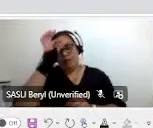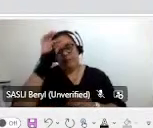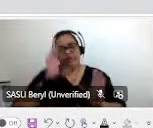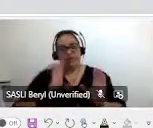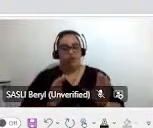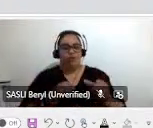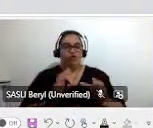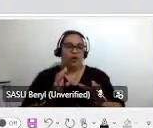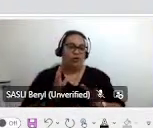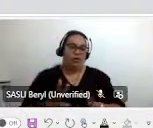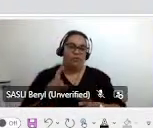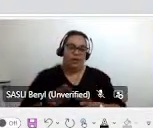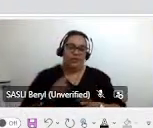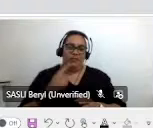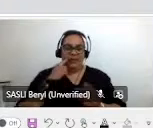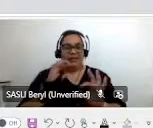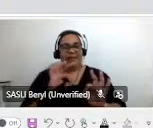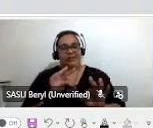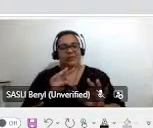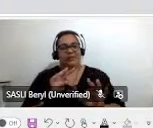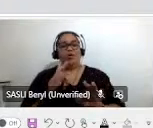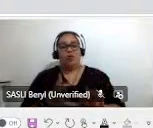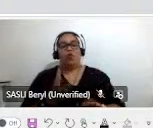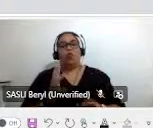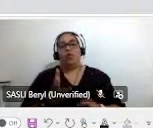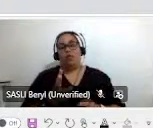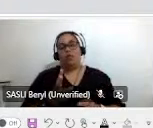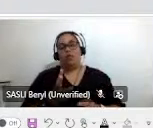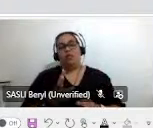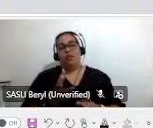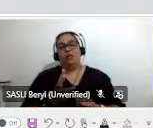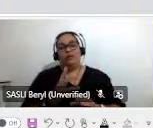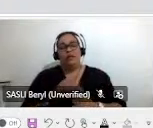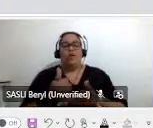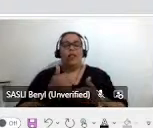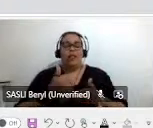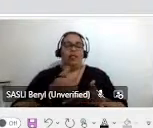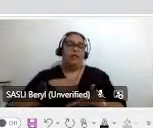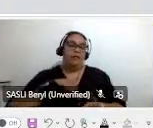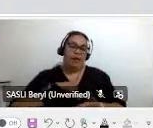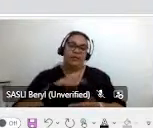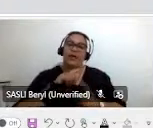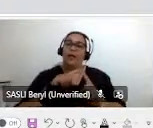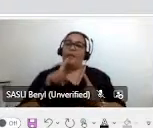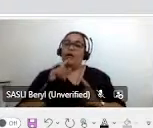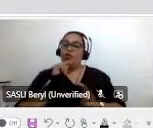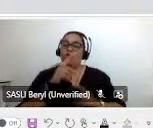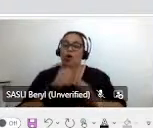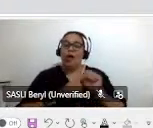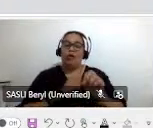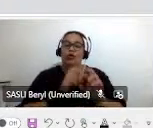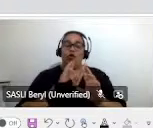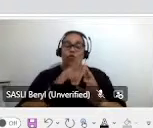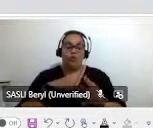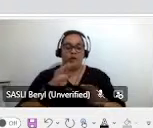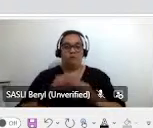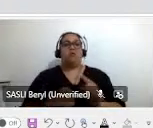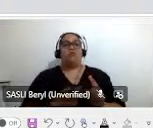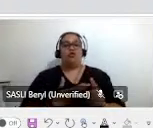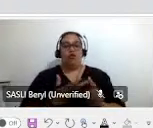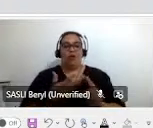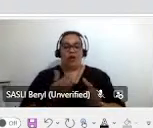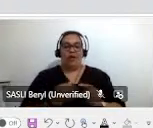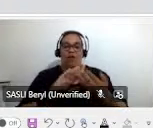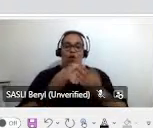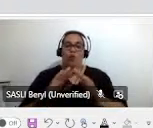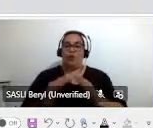commissioner. I think that would also be assist us. In fact, what struck me in the annual report in